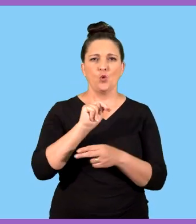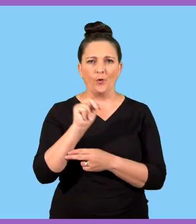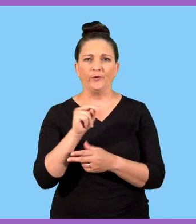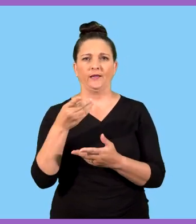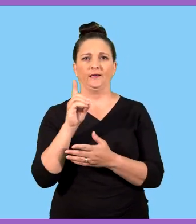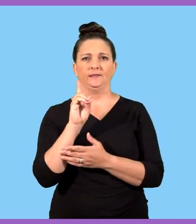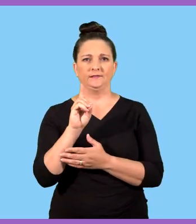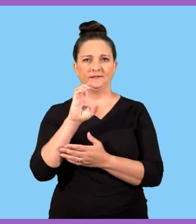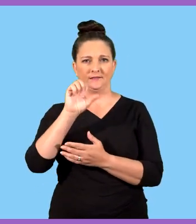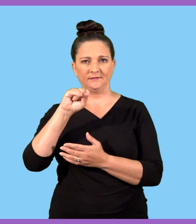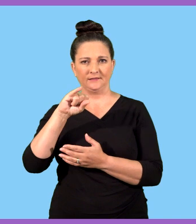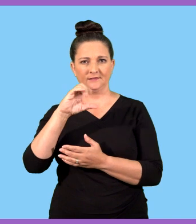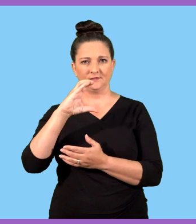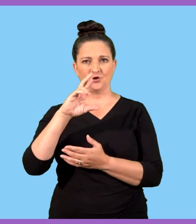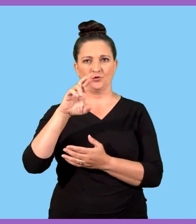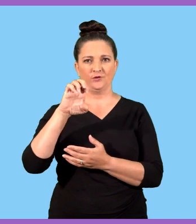data.